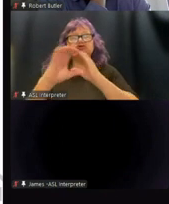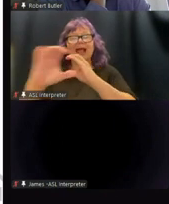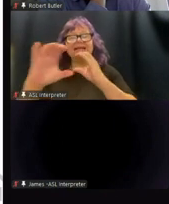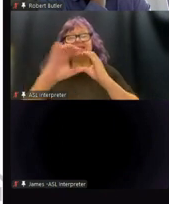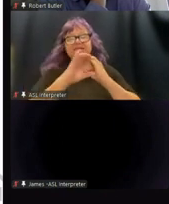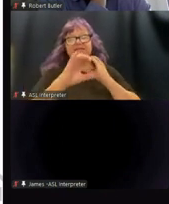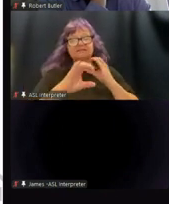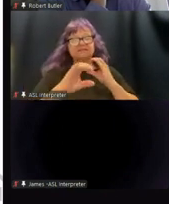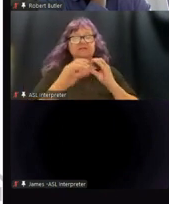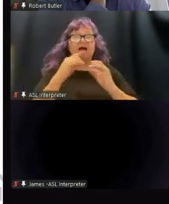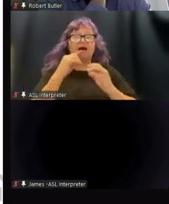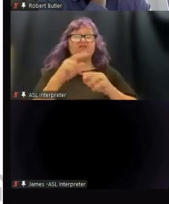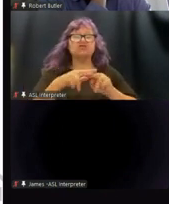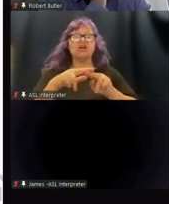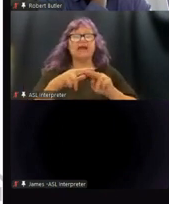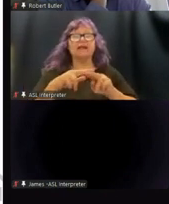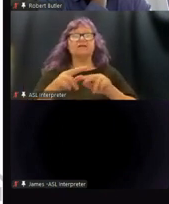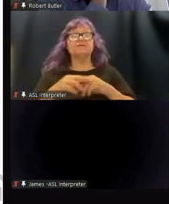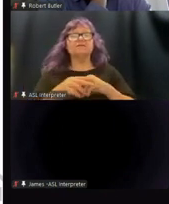cars of the train sets.